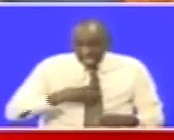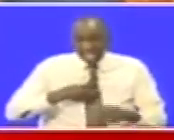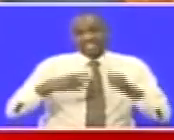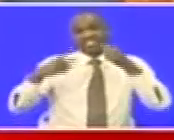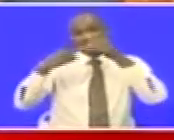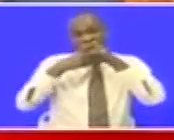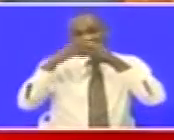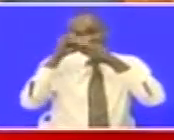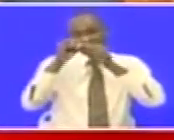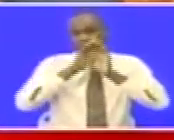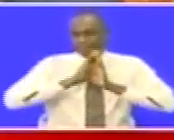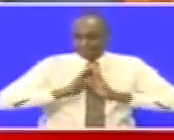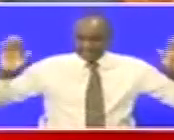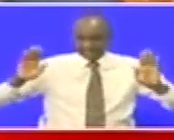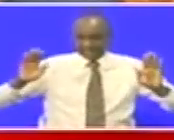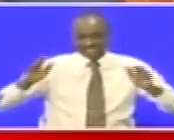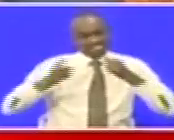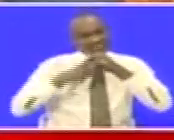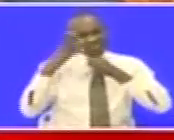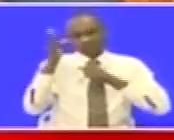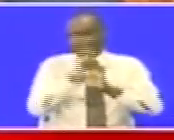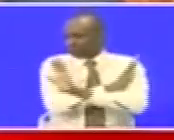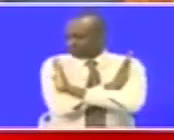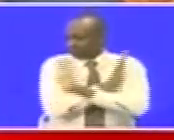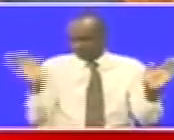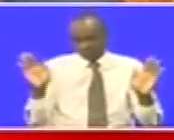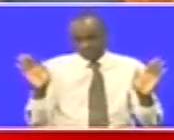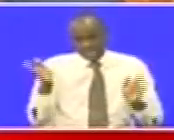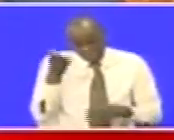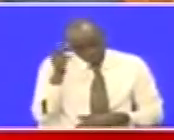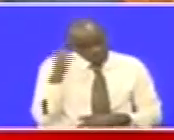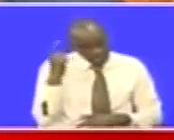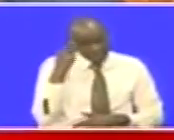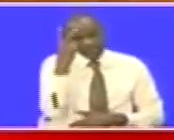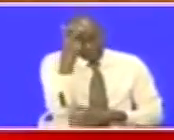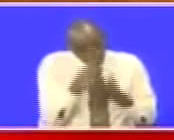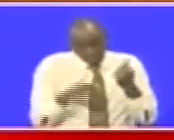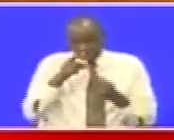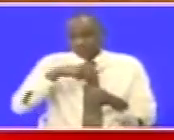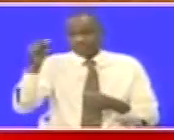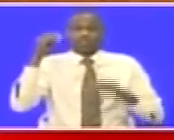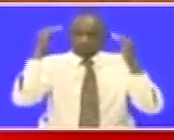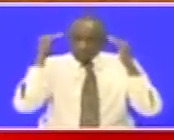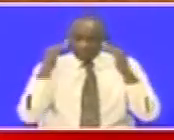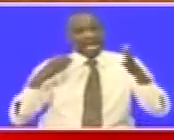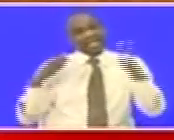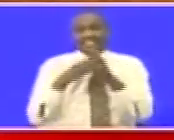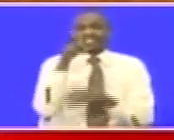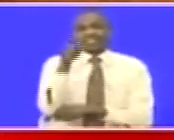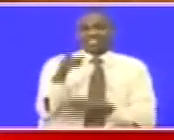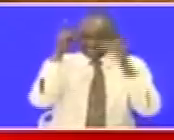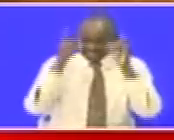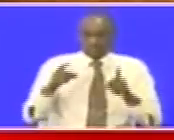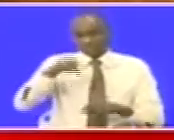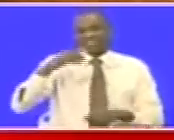age of 70 as opposed to 74. Remember, the two had gone to court to contest that decision to have